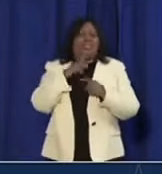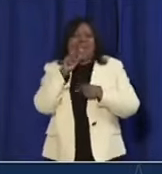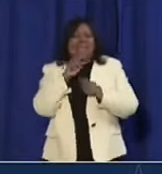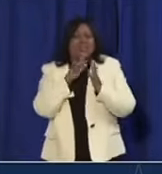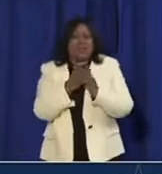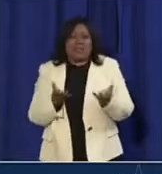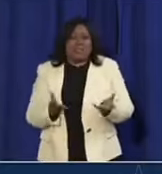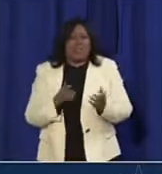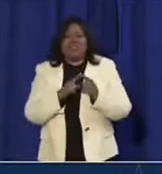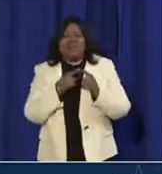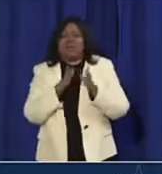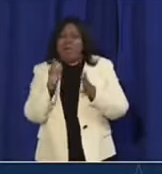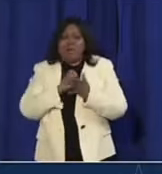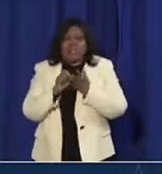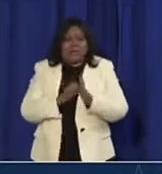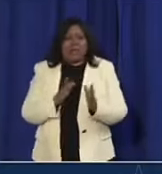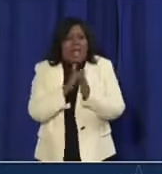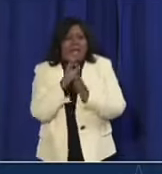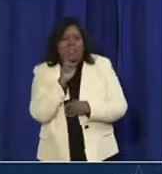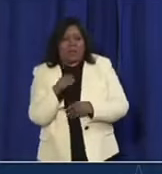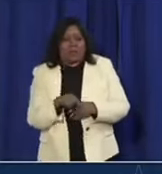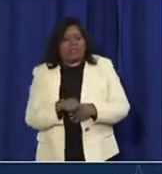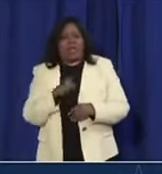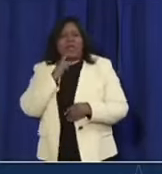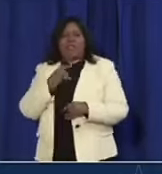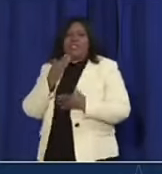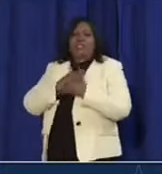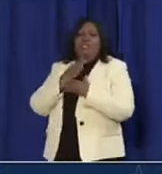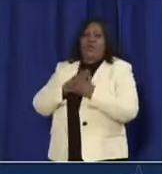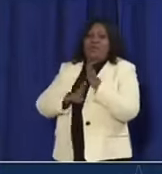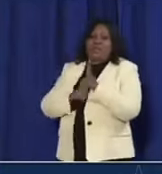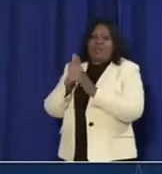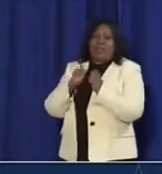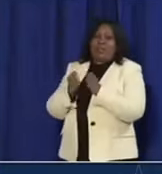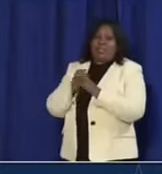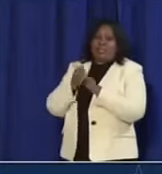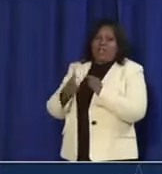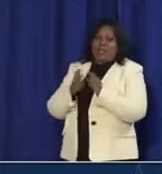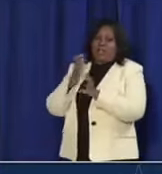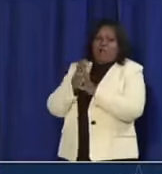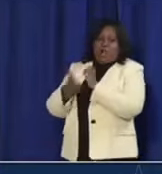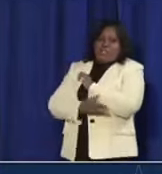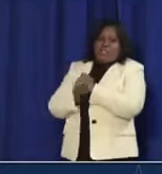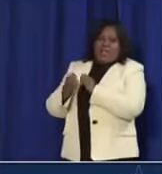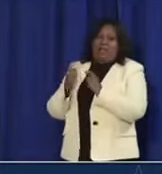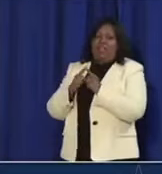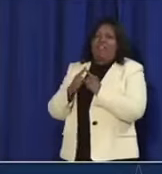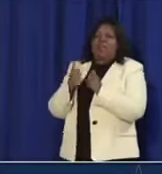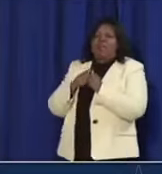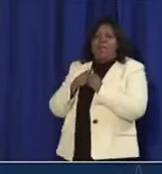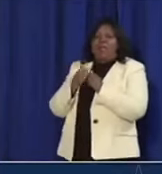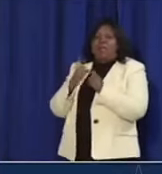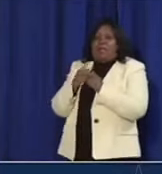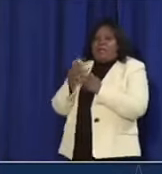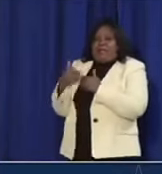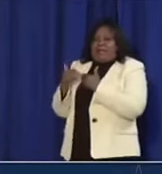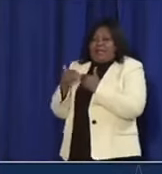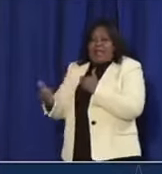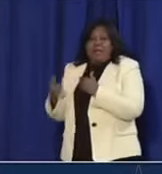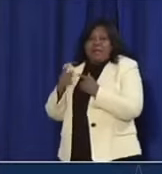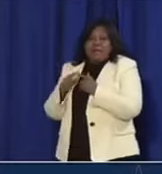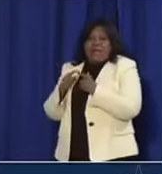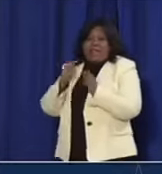question. Be a real journalist, ask your question. A very disturbing development with the violent carjackings is they are primarily being carried out